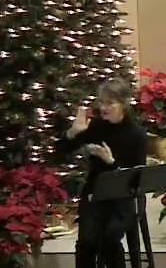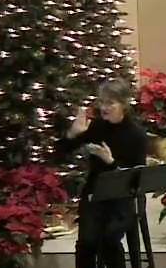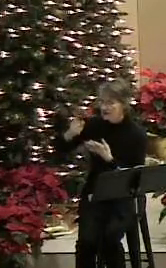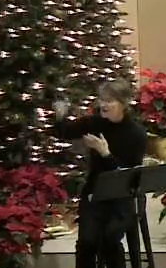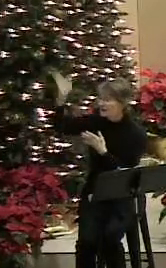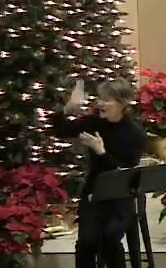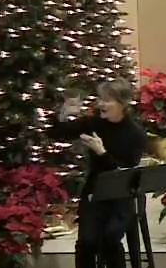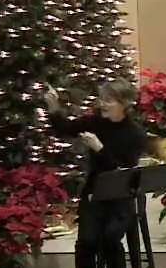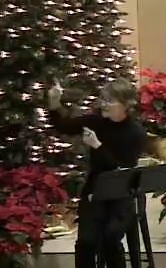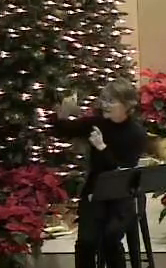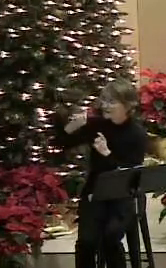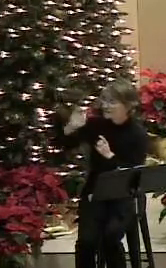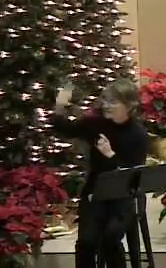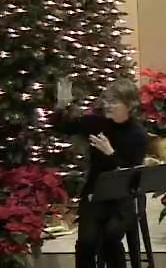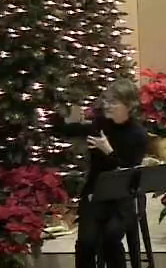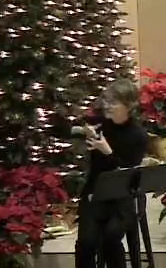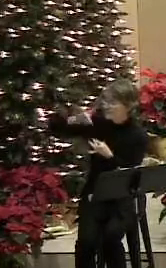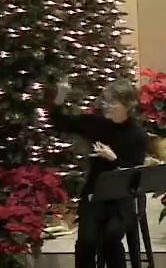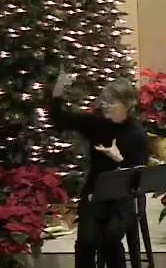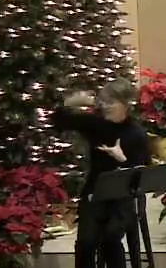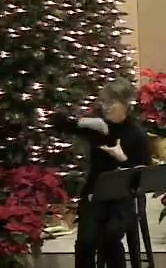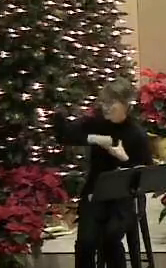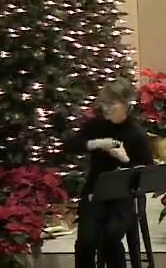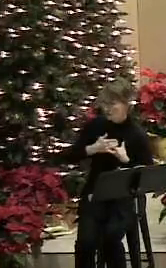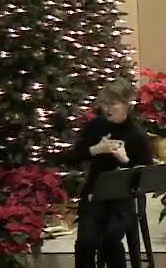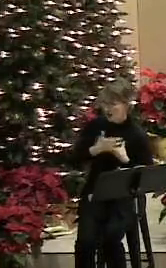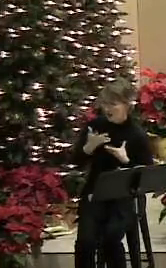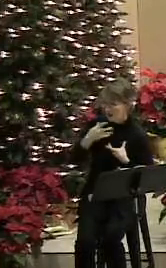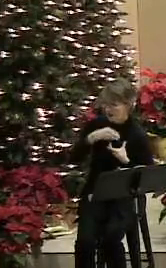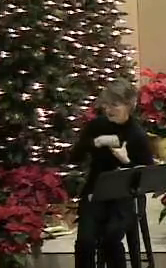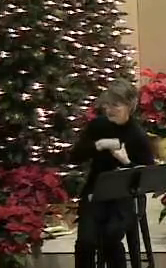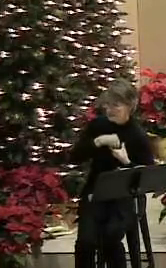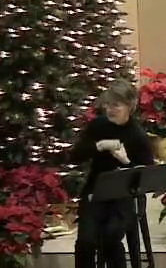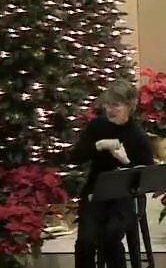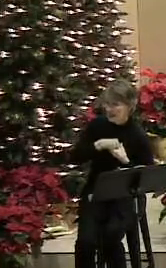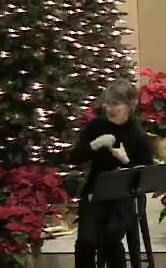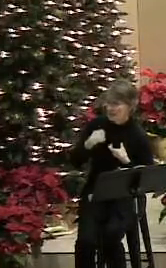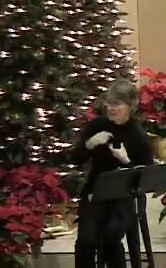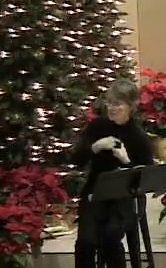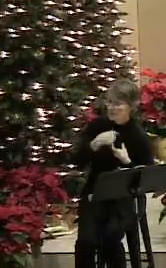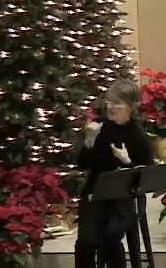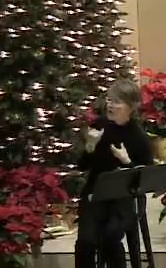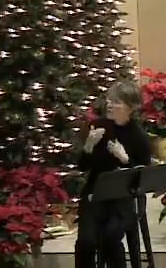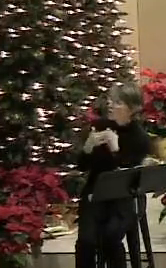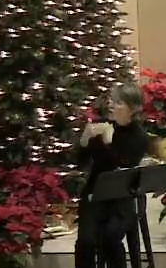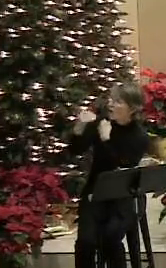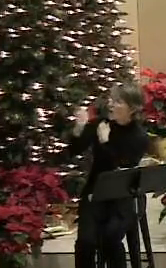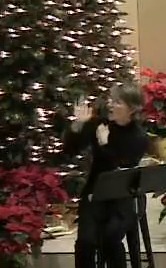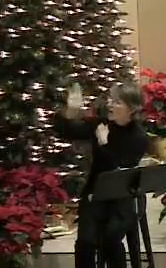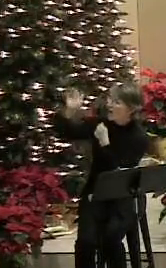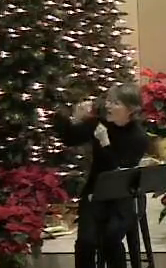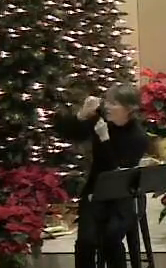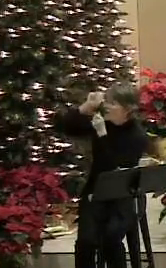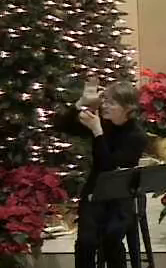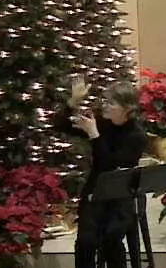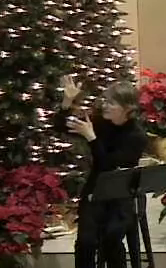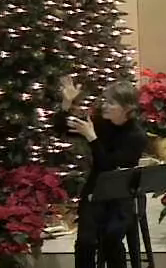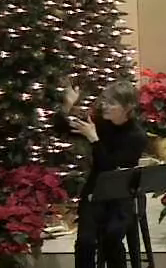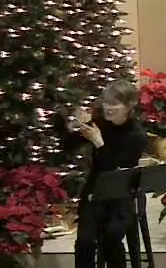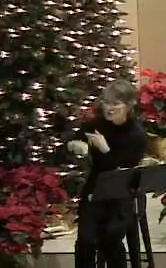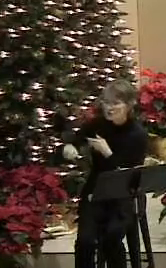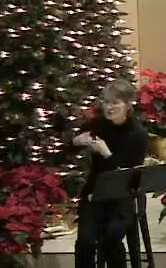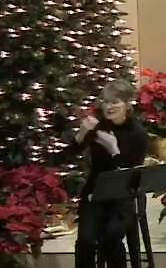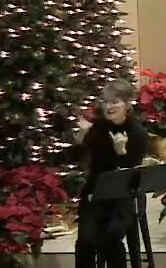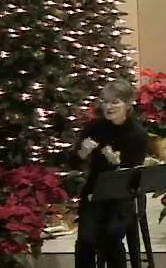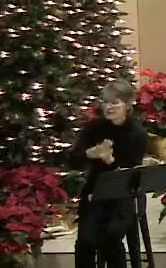Son into our hearts, crying out, Abba, Father. So you are no longer a slave,